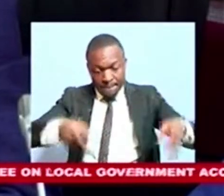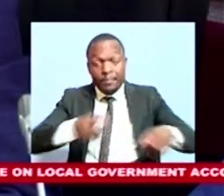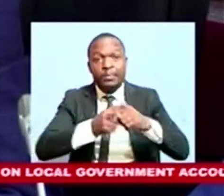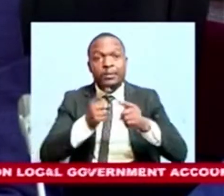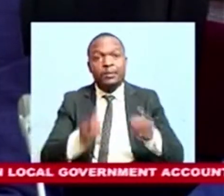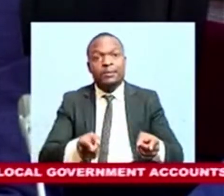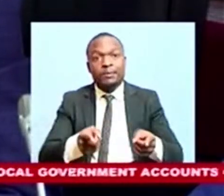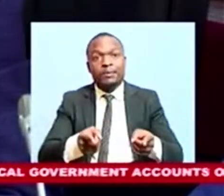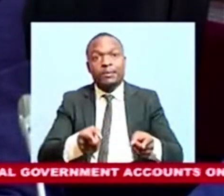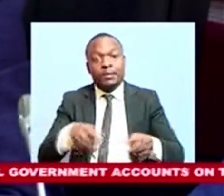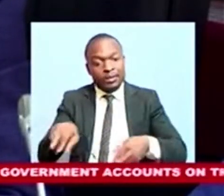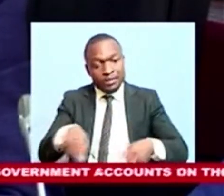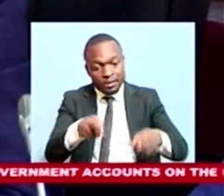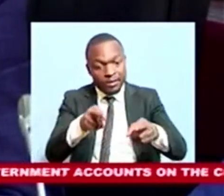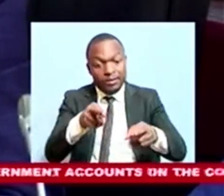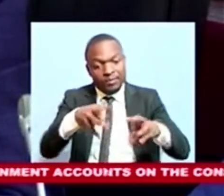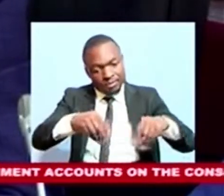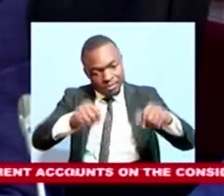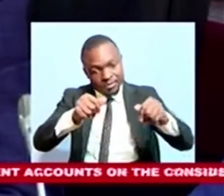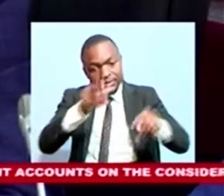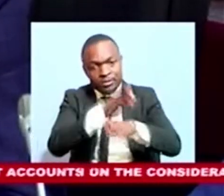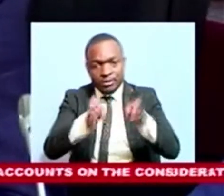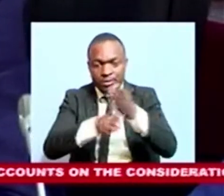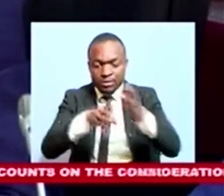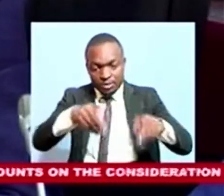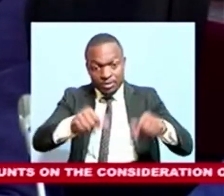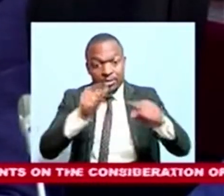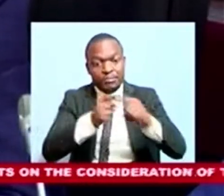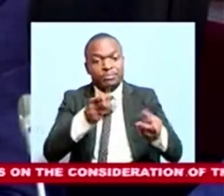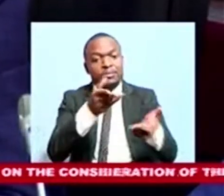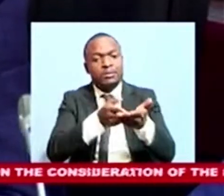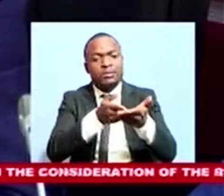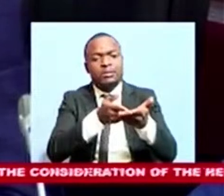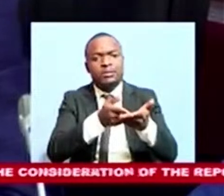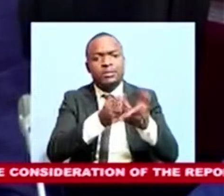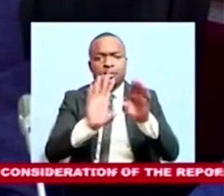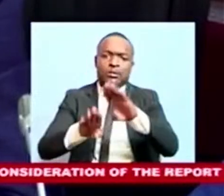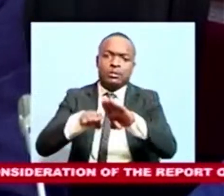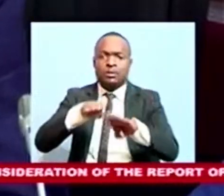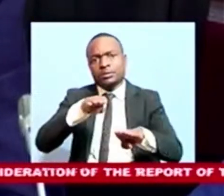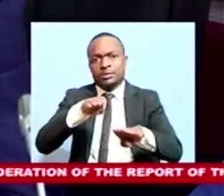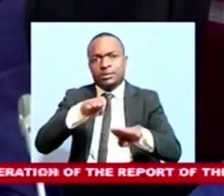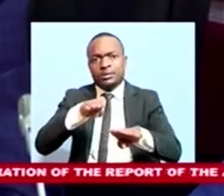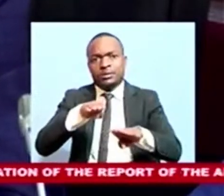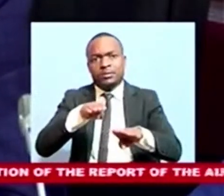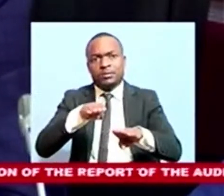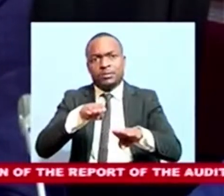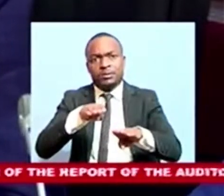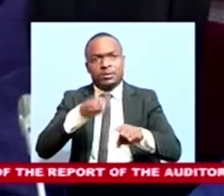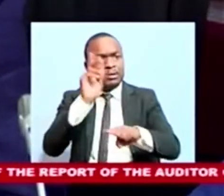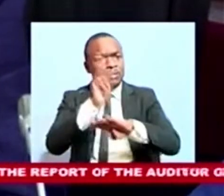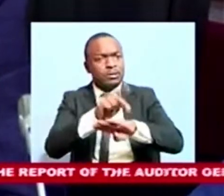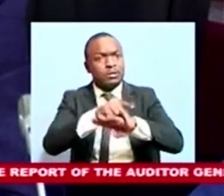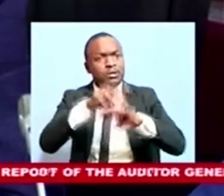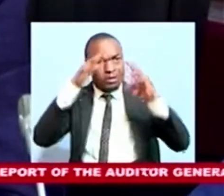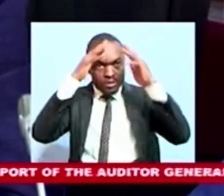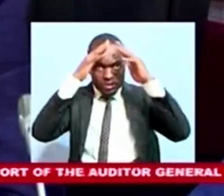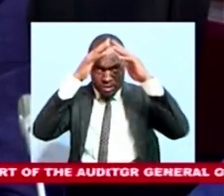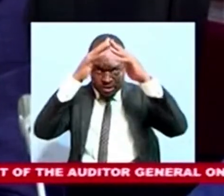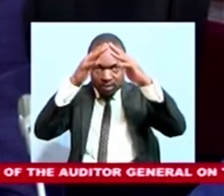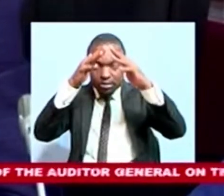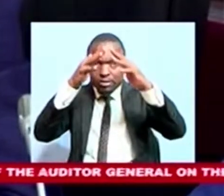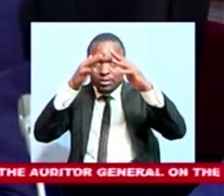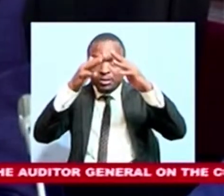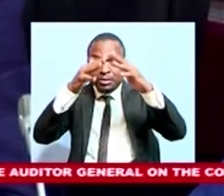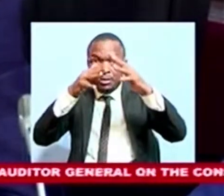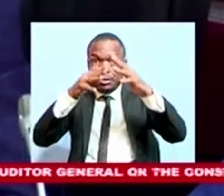sand and building sand. But at this stage, when the contract was roofing, you expected the community